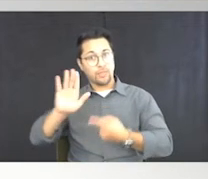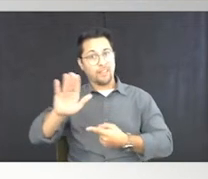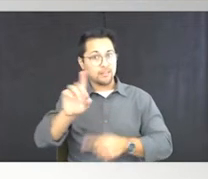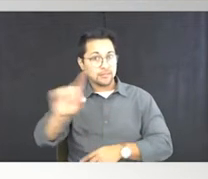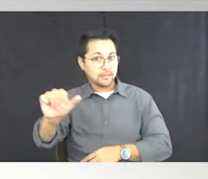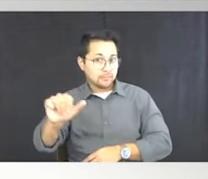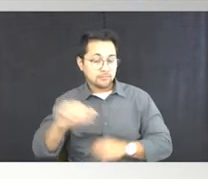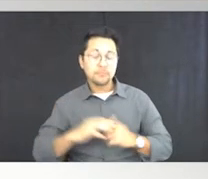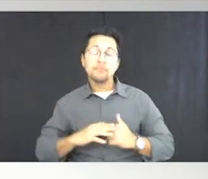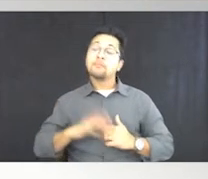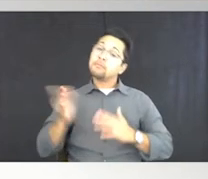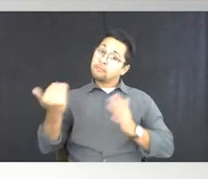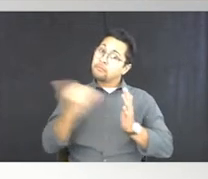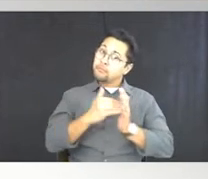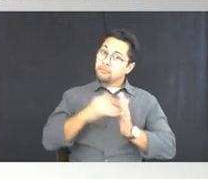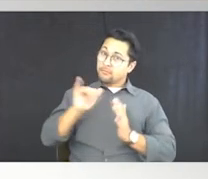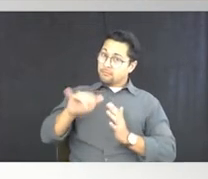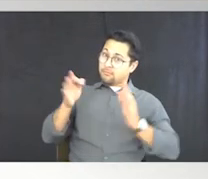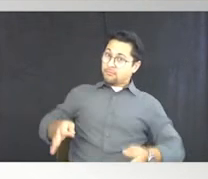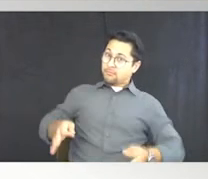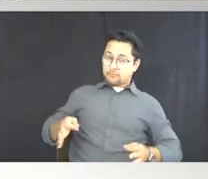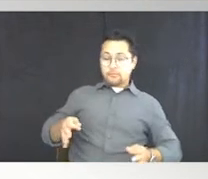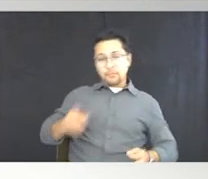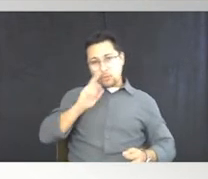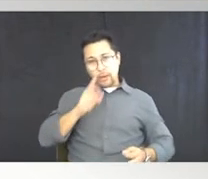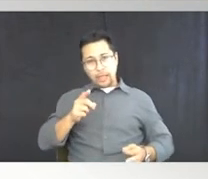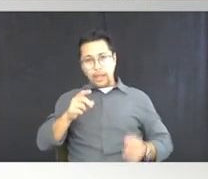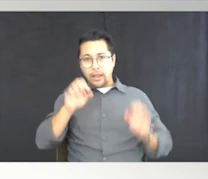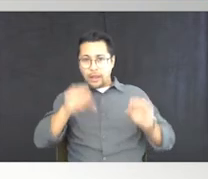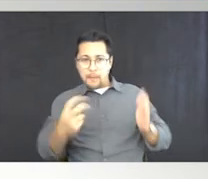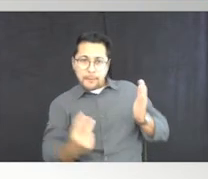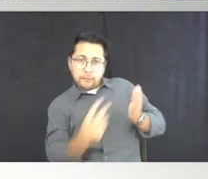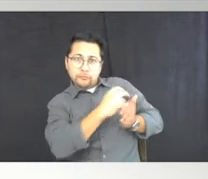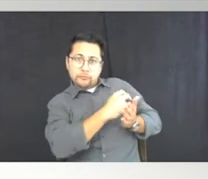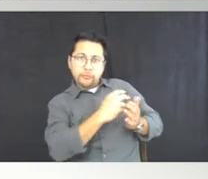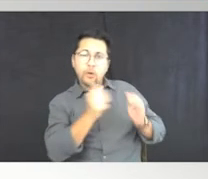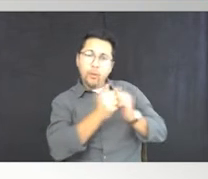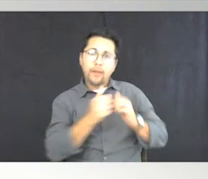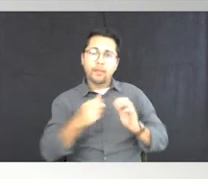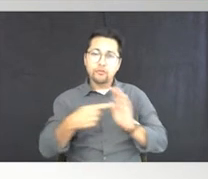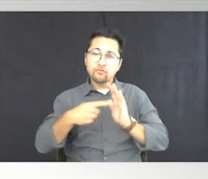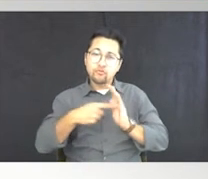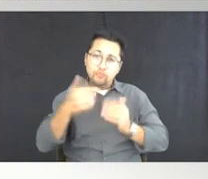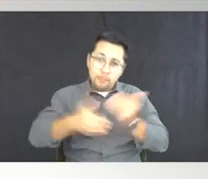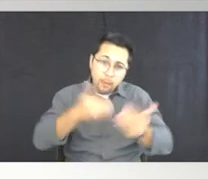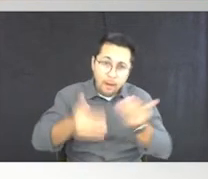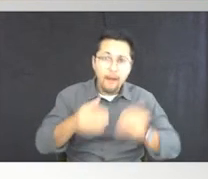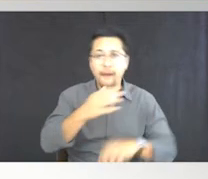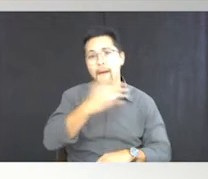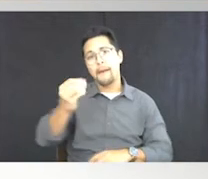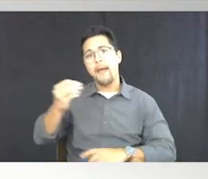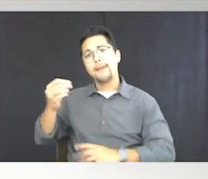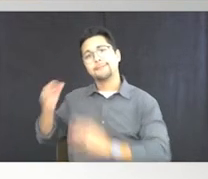And again, this determination is subject to review through due process and judicial hearings.